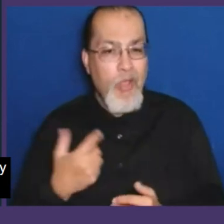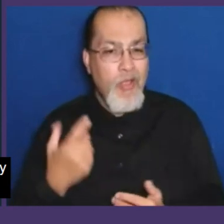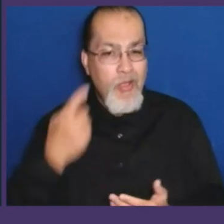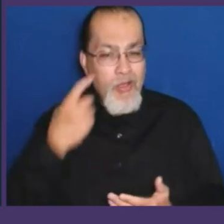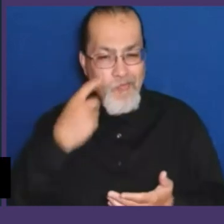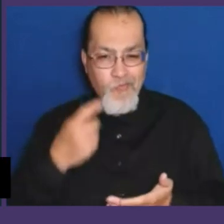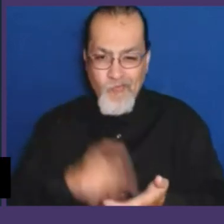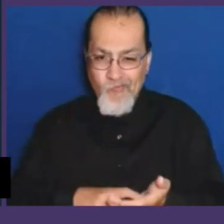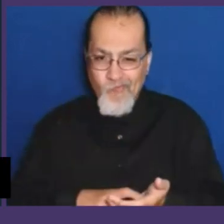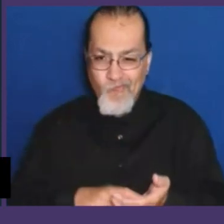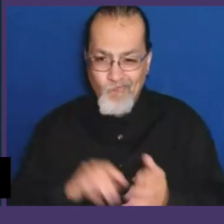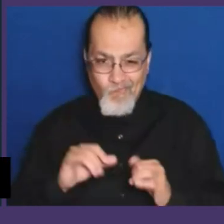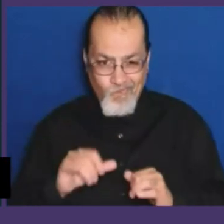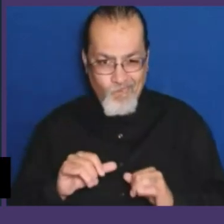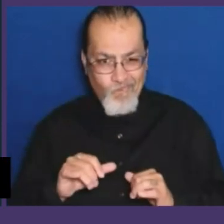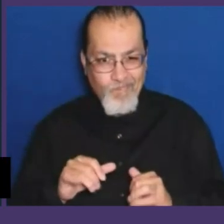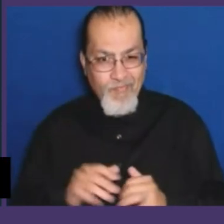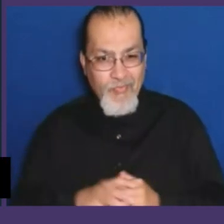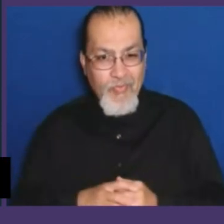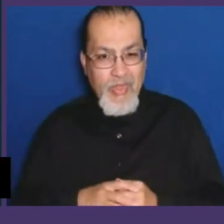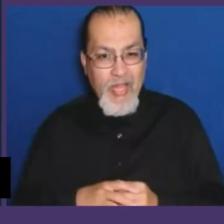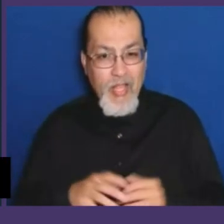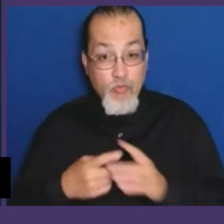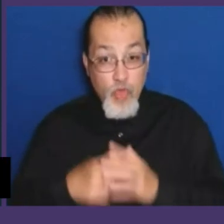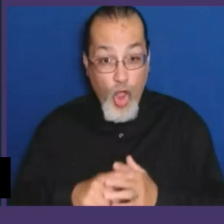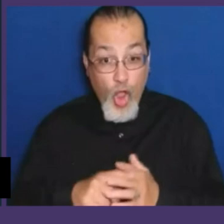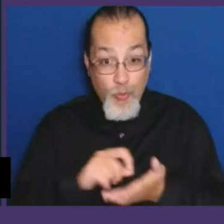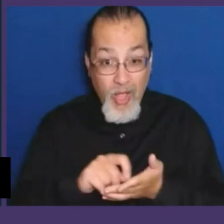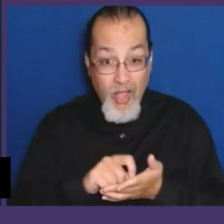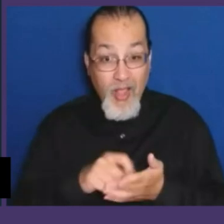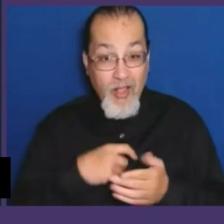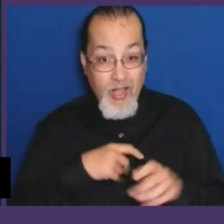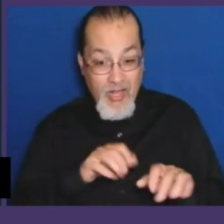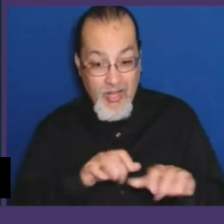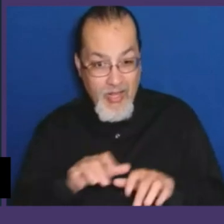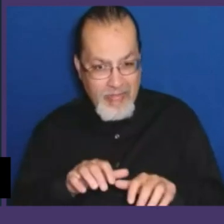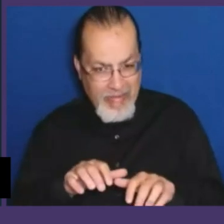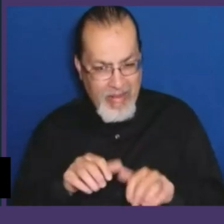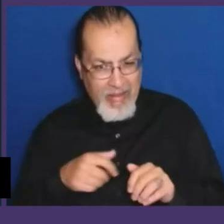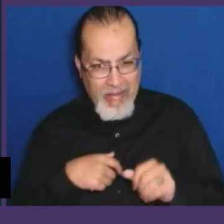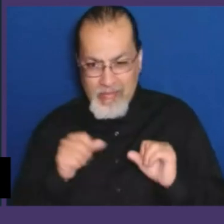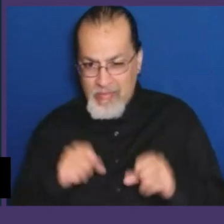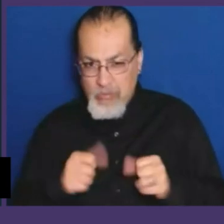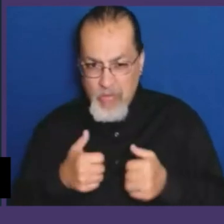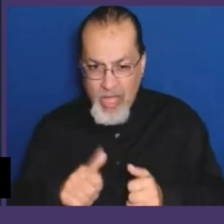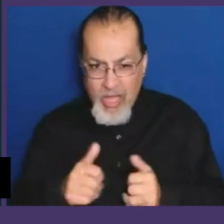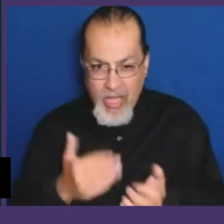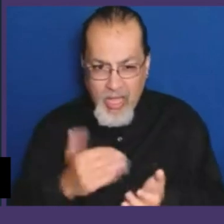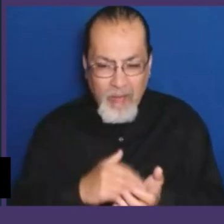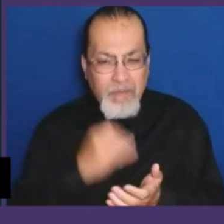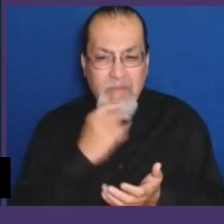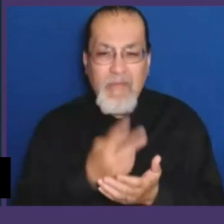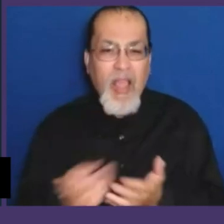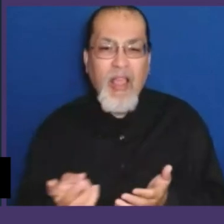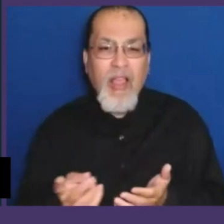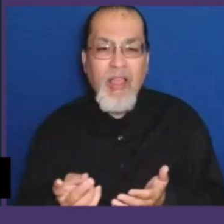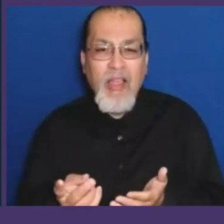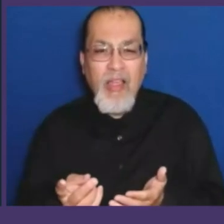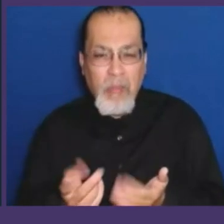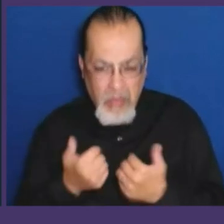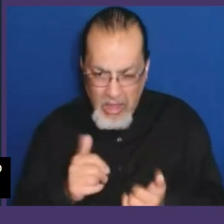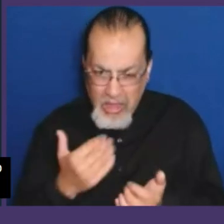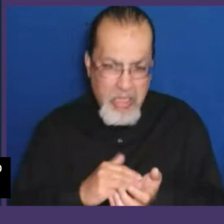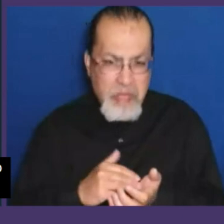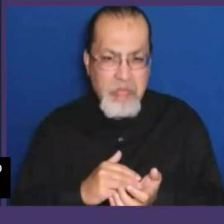if it didn't work out, I can try again, and I can try multiple times and maybe select the one that worked best.